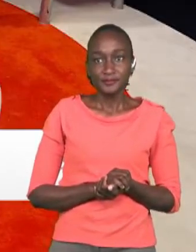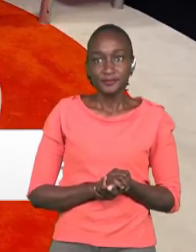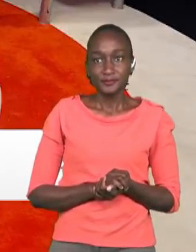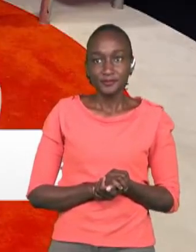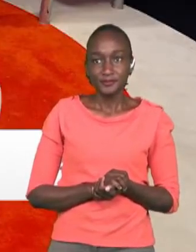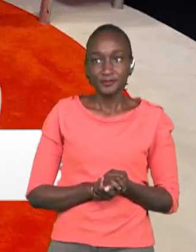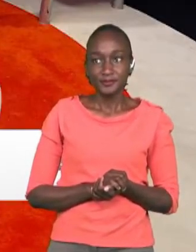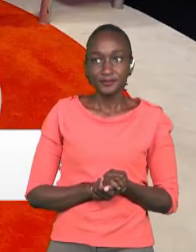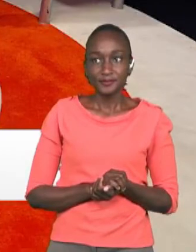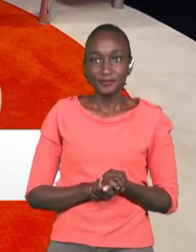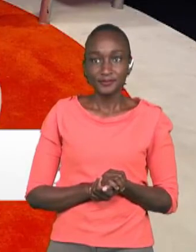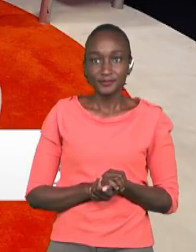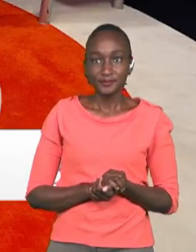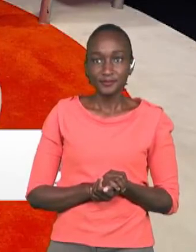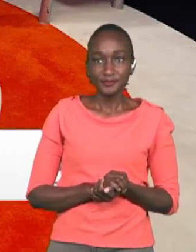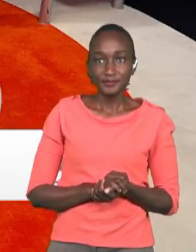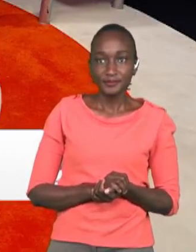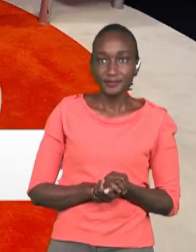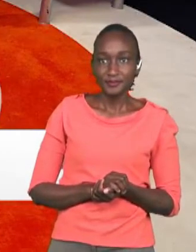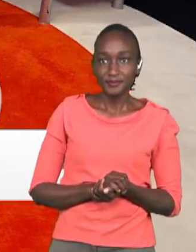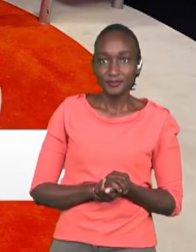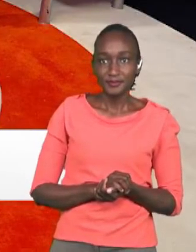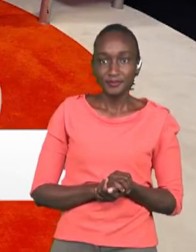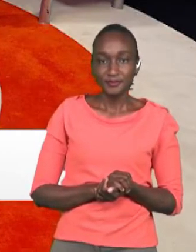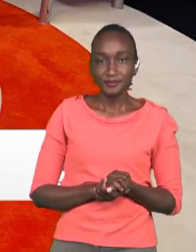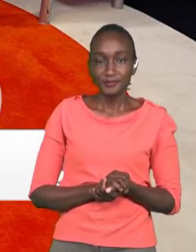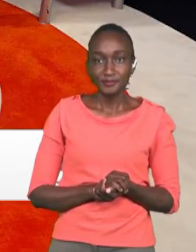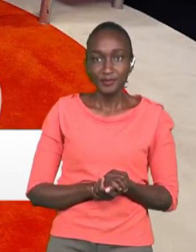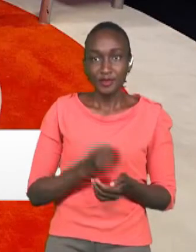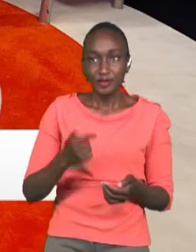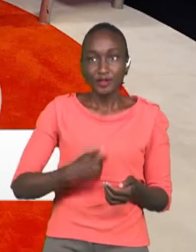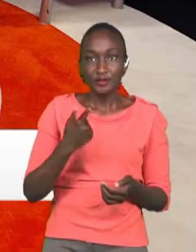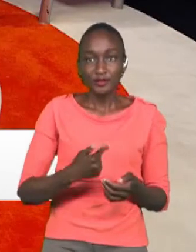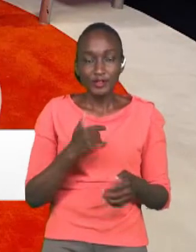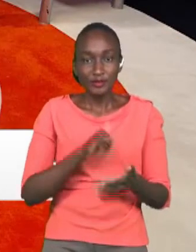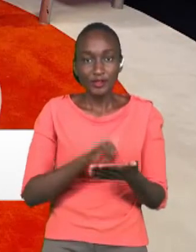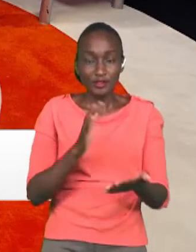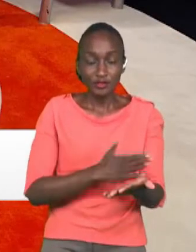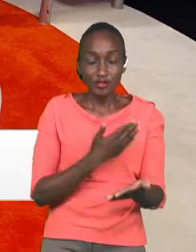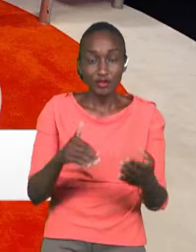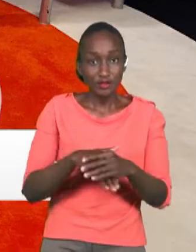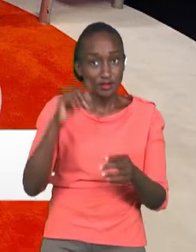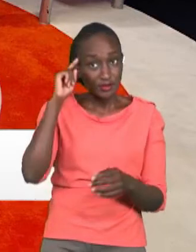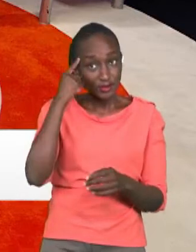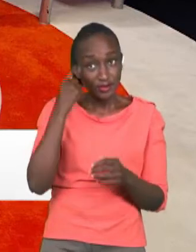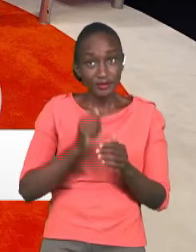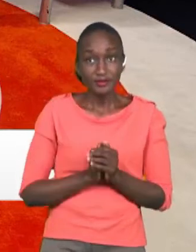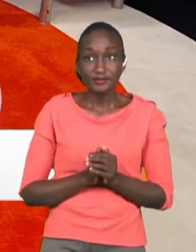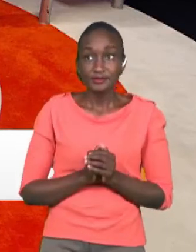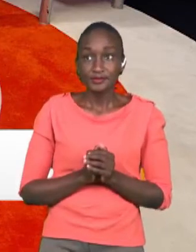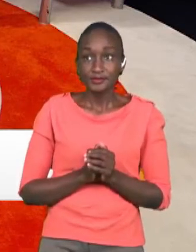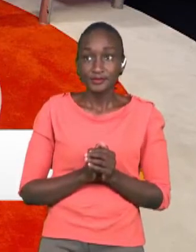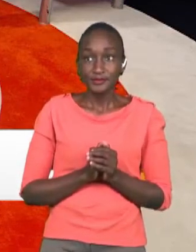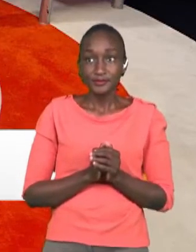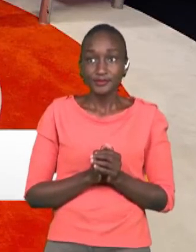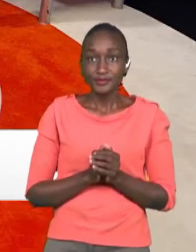Okay, so now they're blocking out everything. And you can... feel the sensation from her head. Okay. You just place your palm at her head, yeah, yeah. And